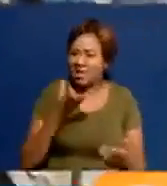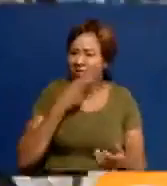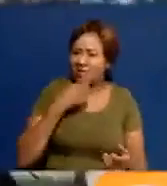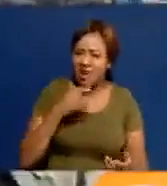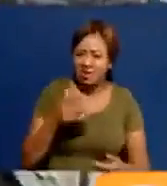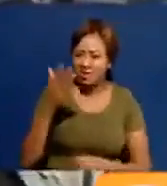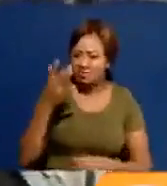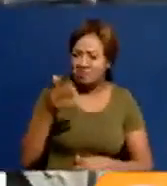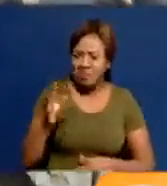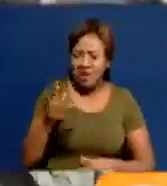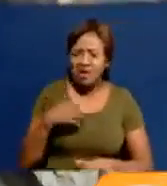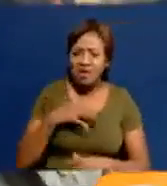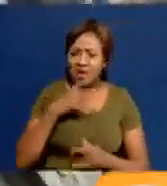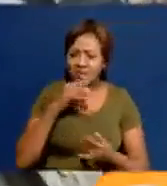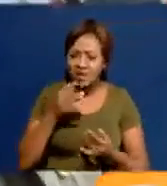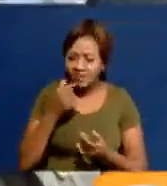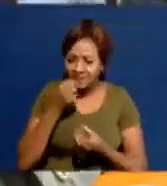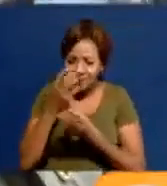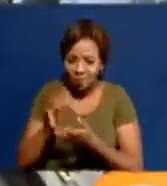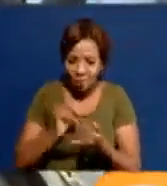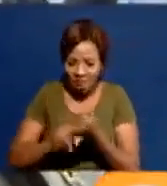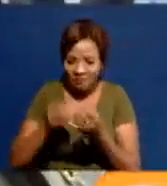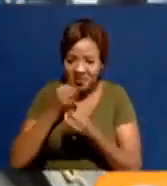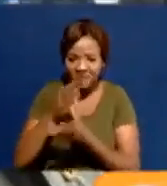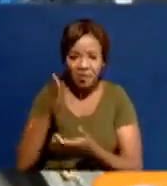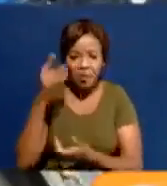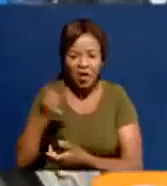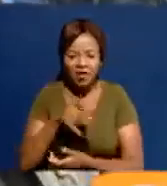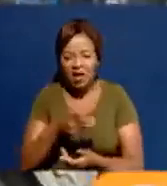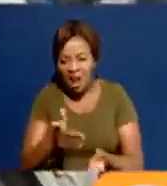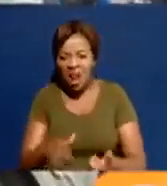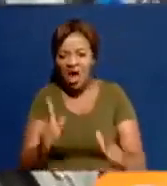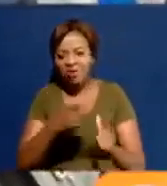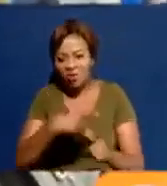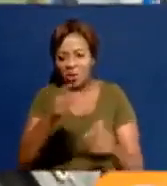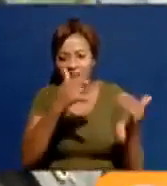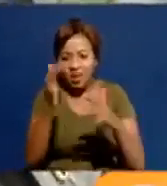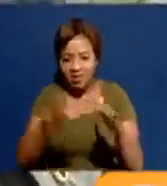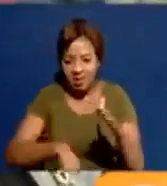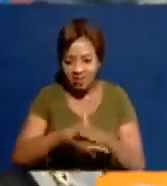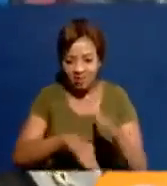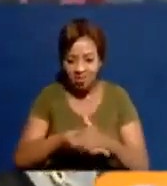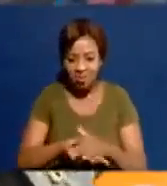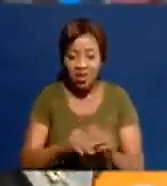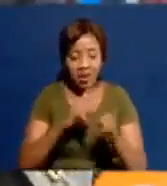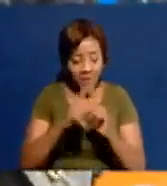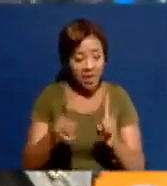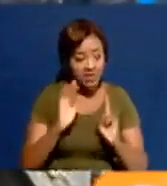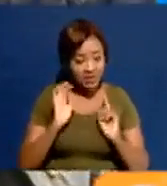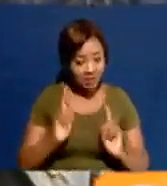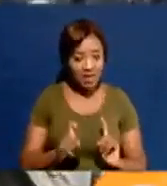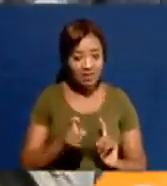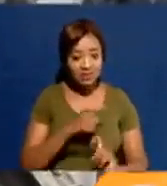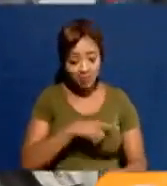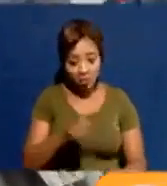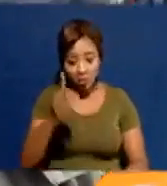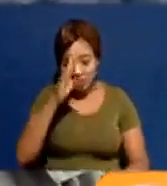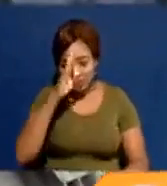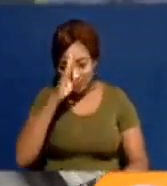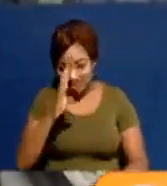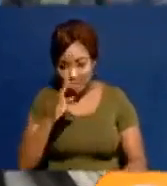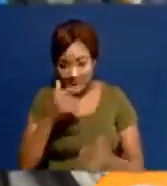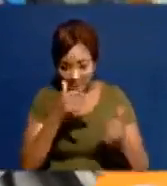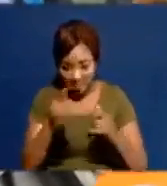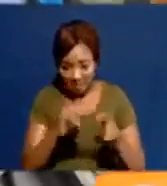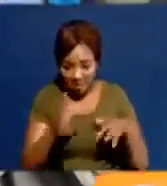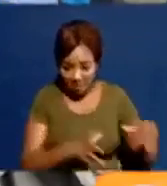let Aymen play rugby? No, football. I said, okay, but as long as he's at training on Monday and the other one is going on Sunday. So